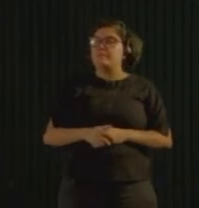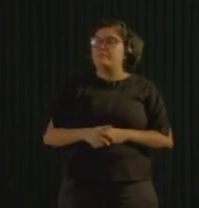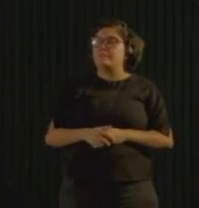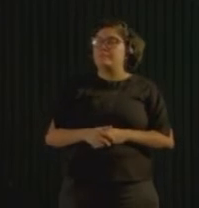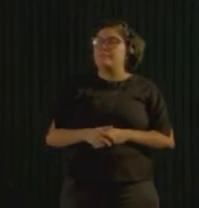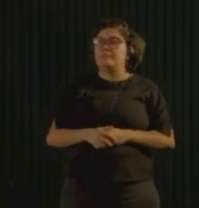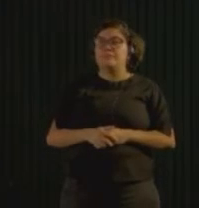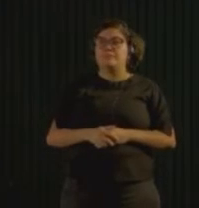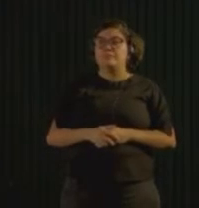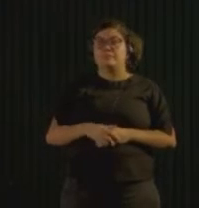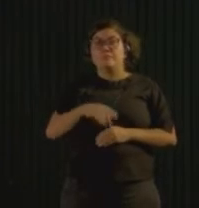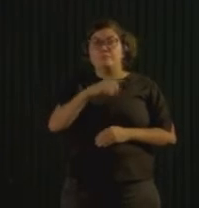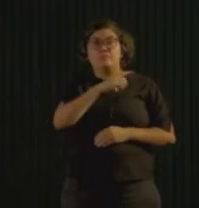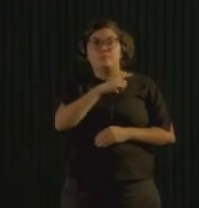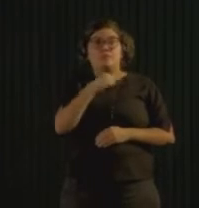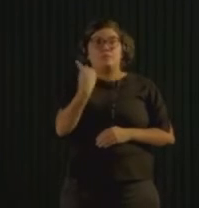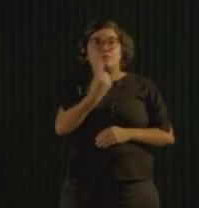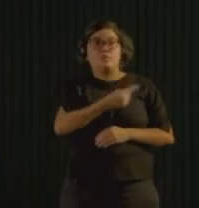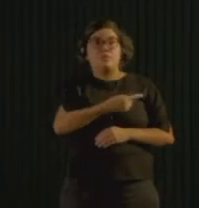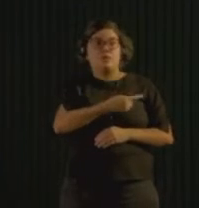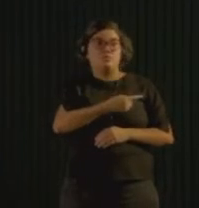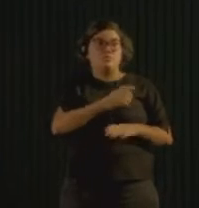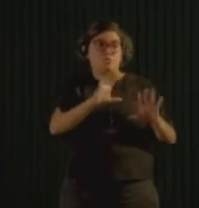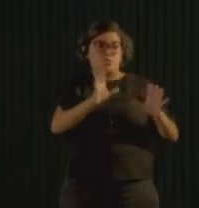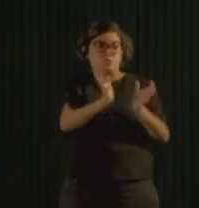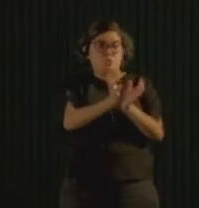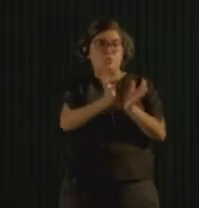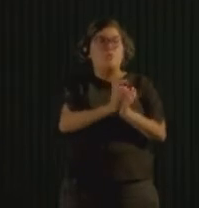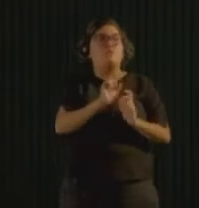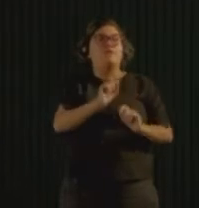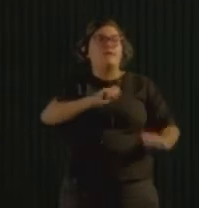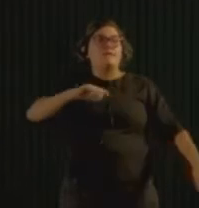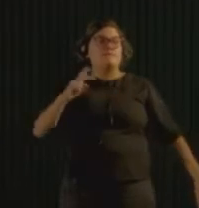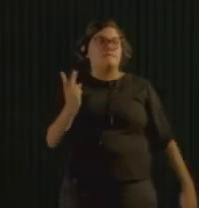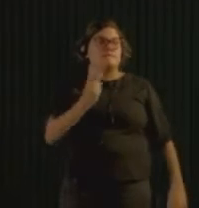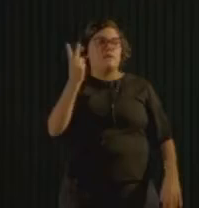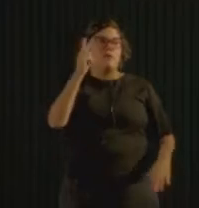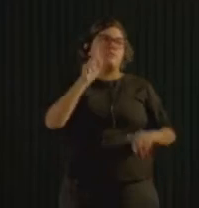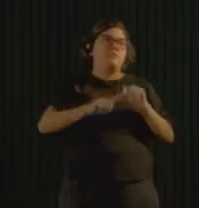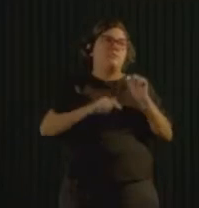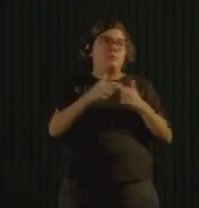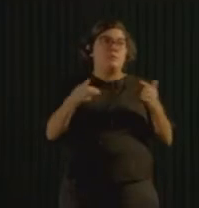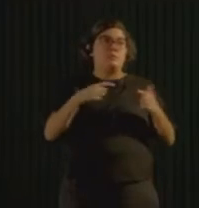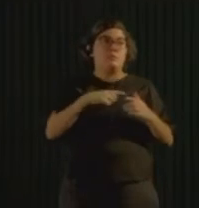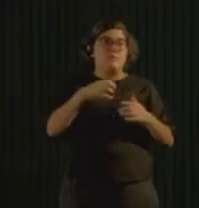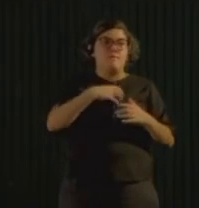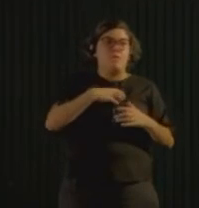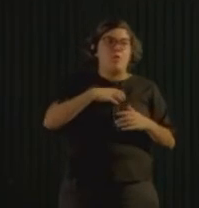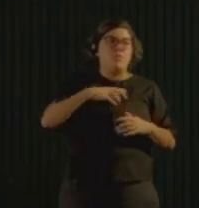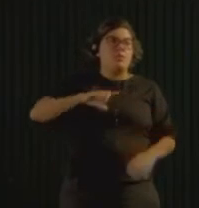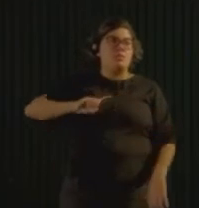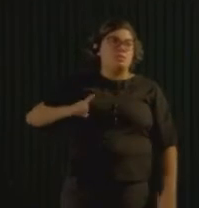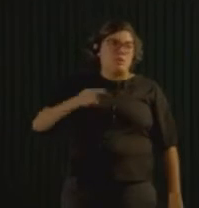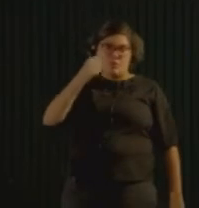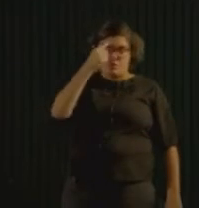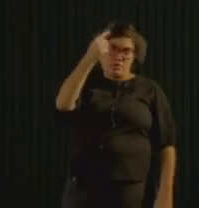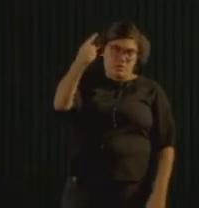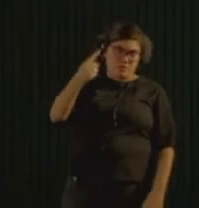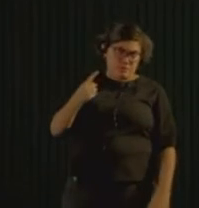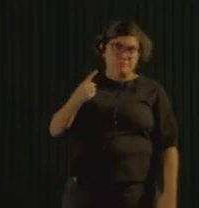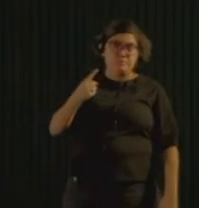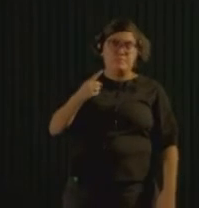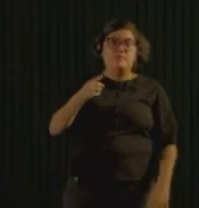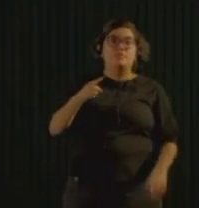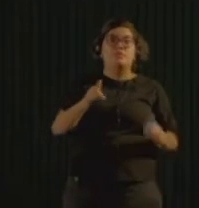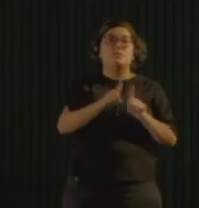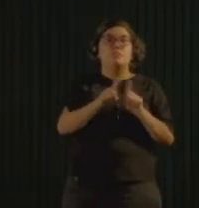you value the material and the form, but not the idea. And then recycling is where you value